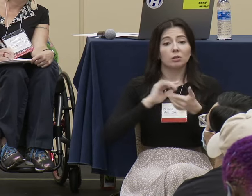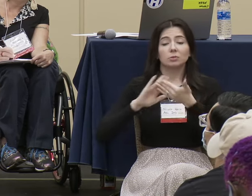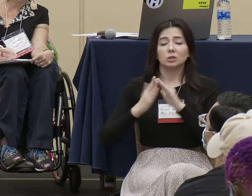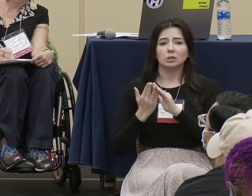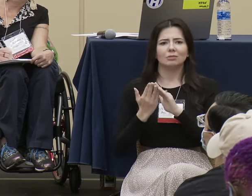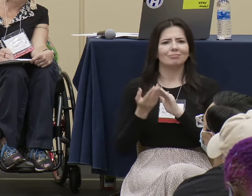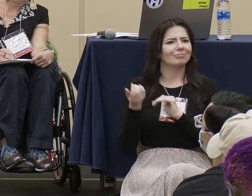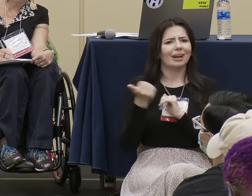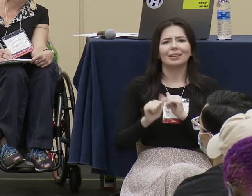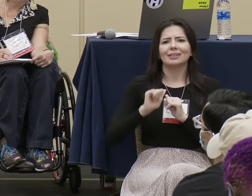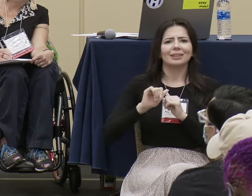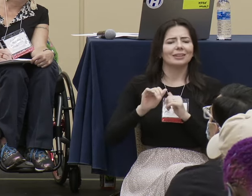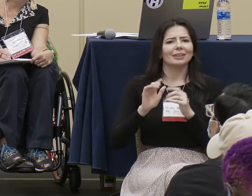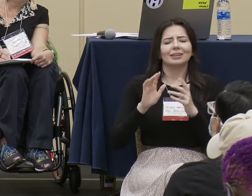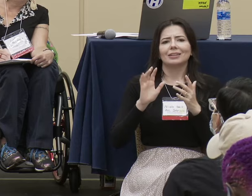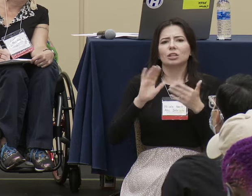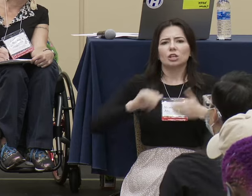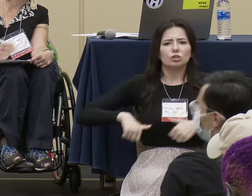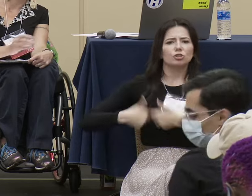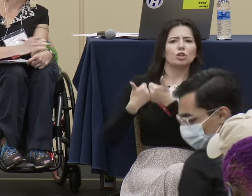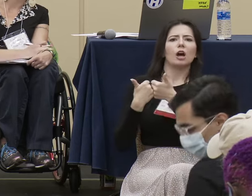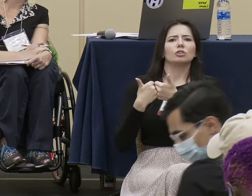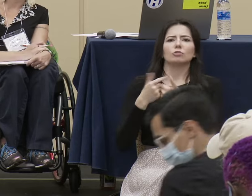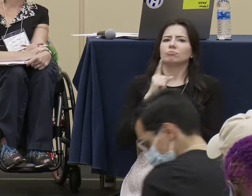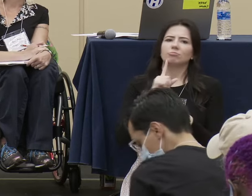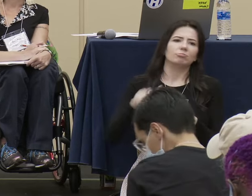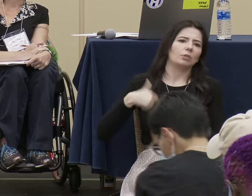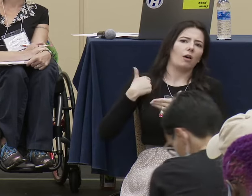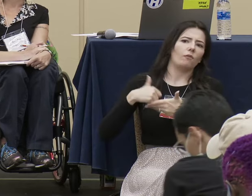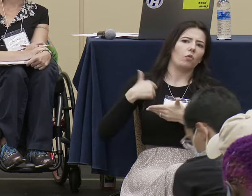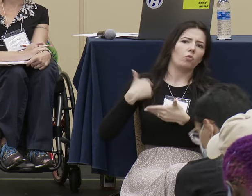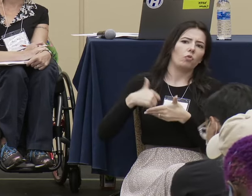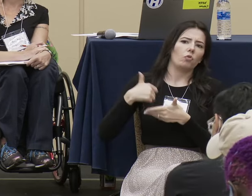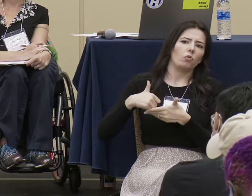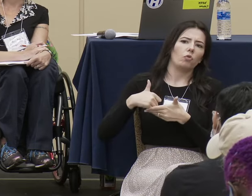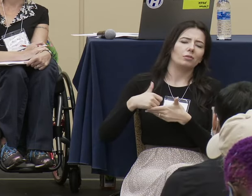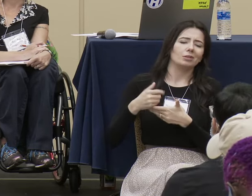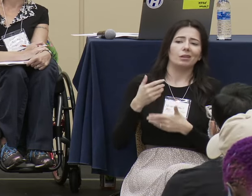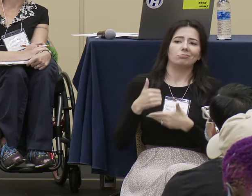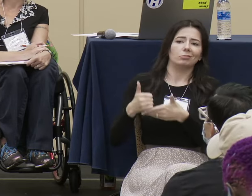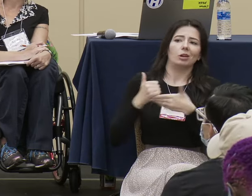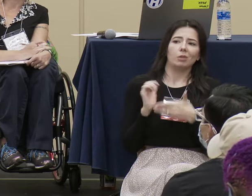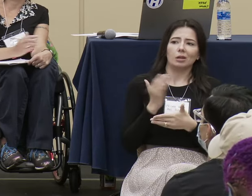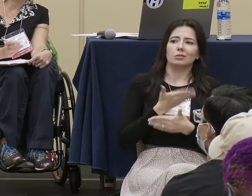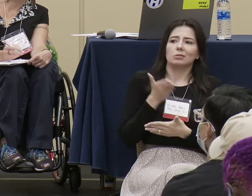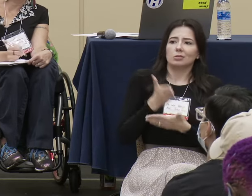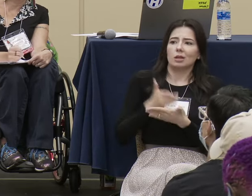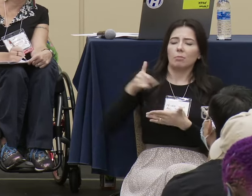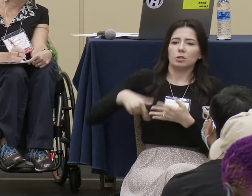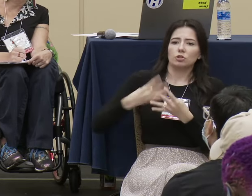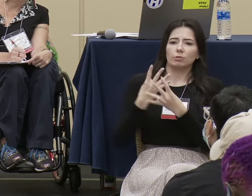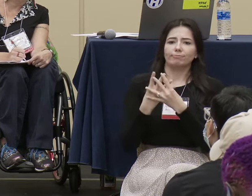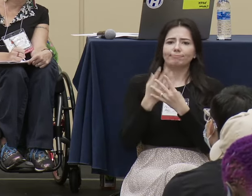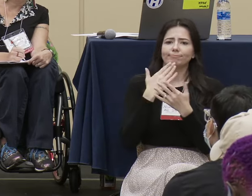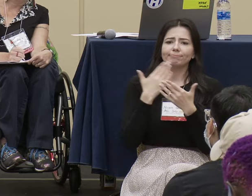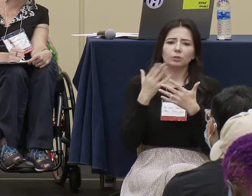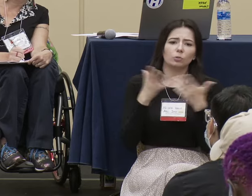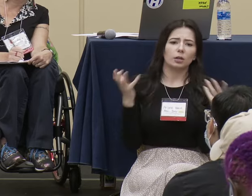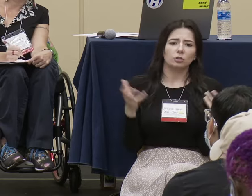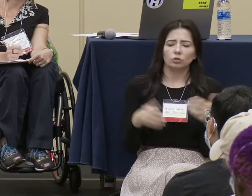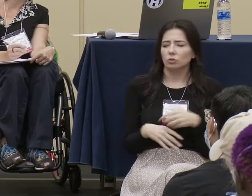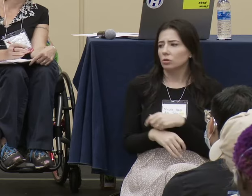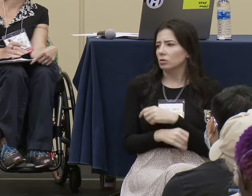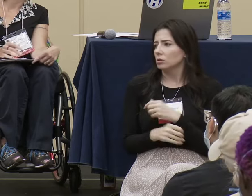anything that's challenging that would be really helpful in helping us stop this jail. Thank you so much.